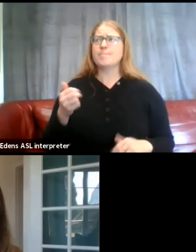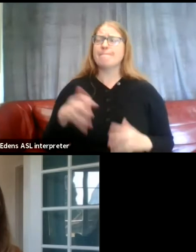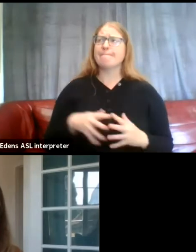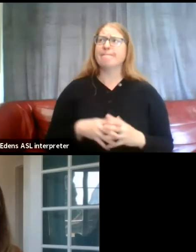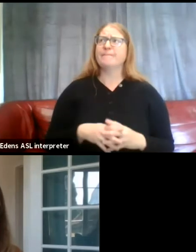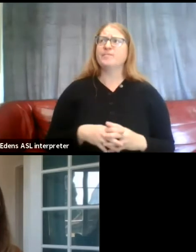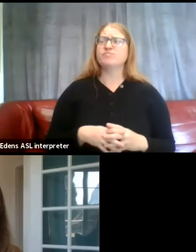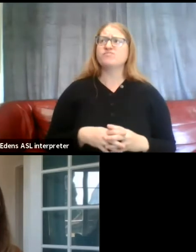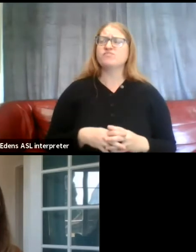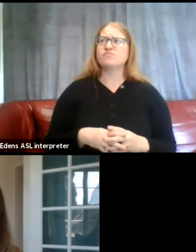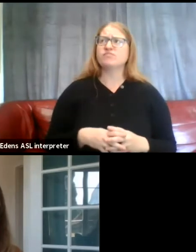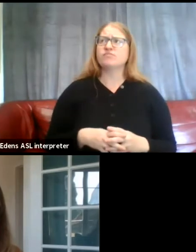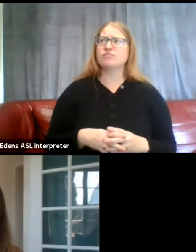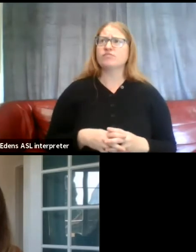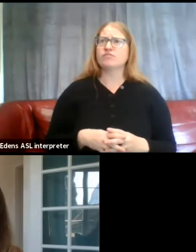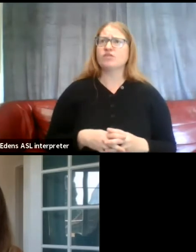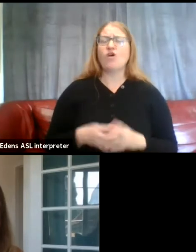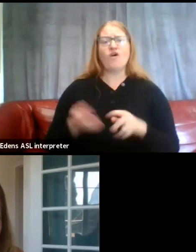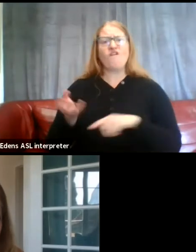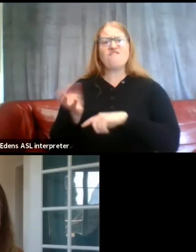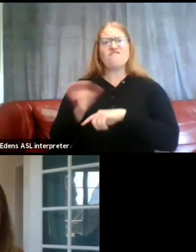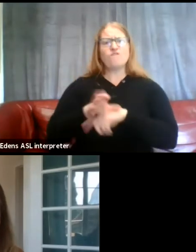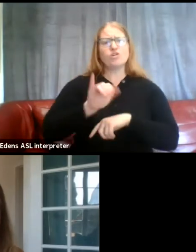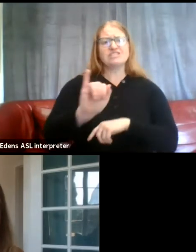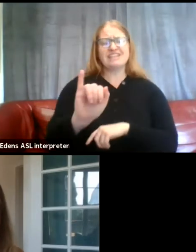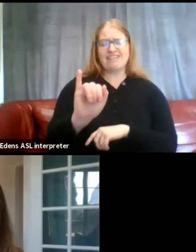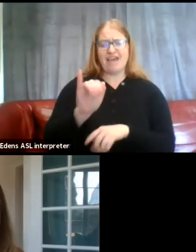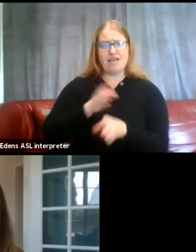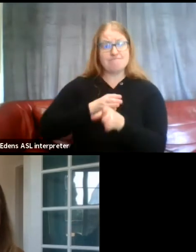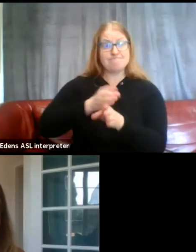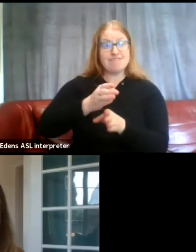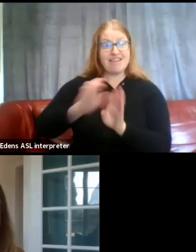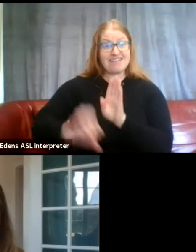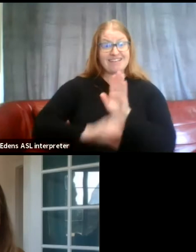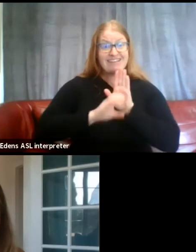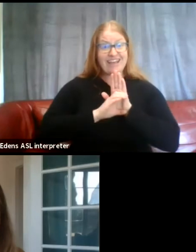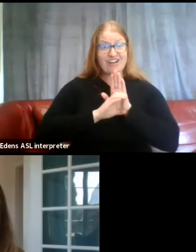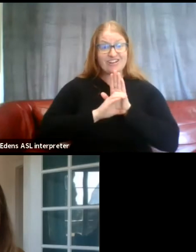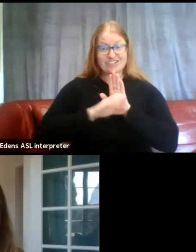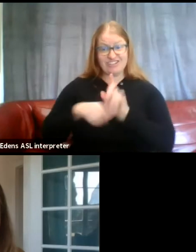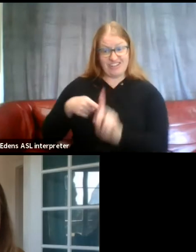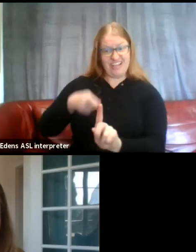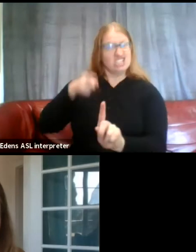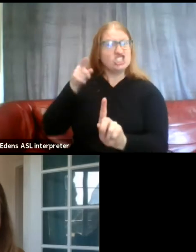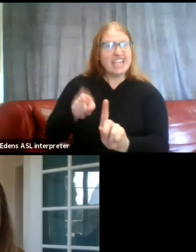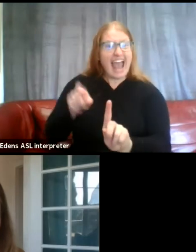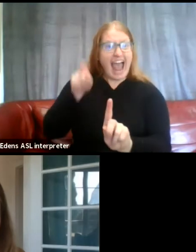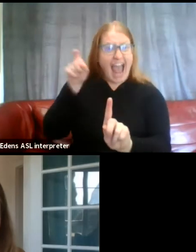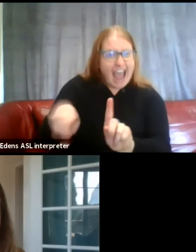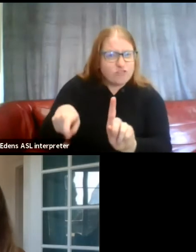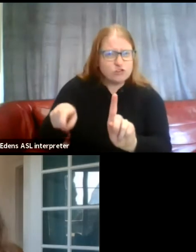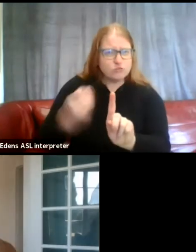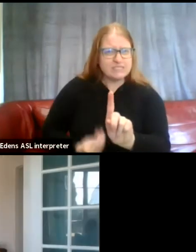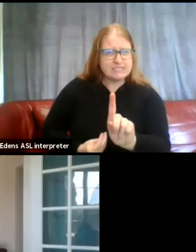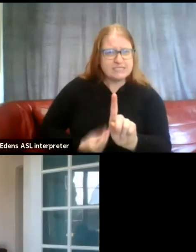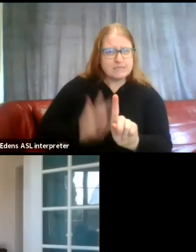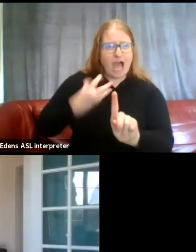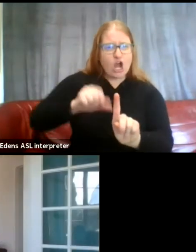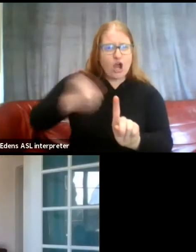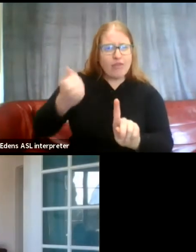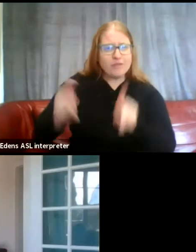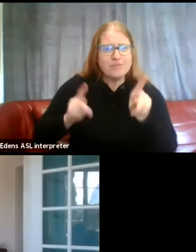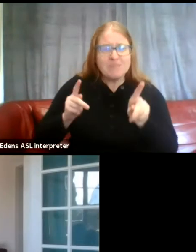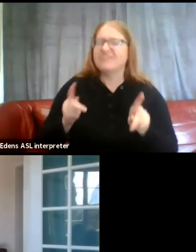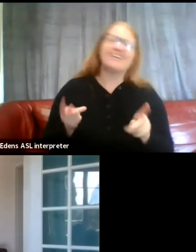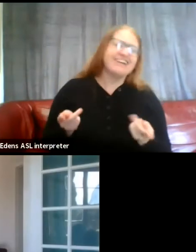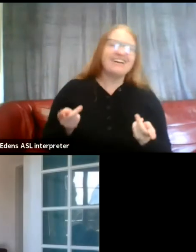have to be inspiring to women, like makes her inspiring to women. Like it's weird, like she did. And we could compare, by the way,